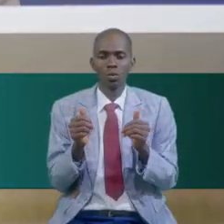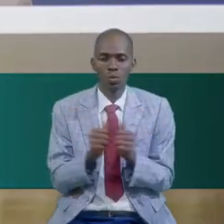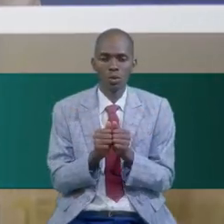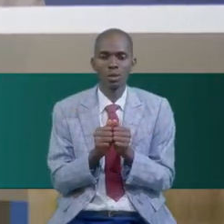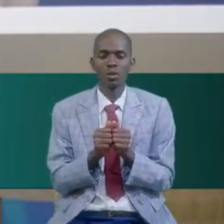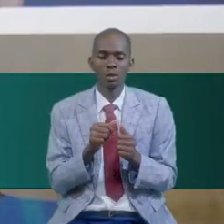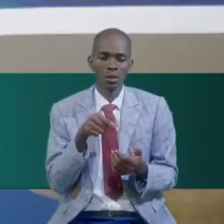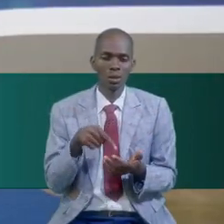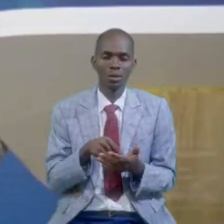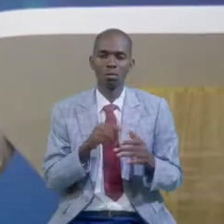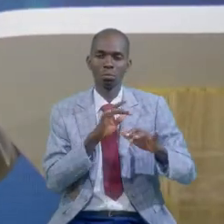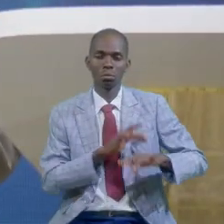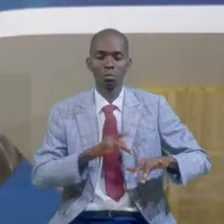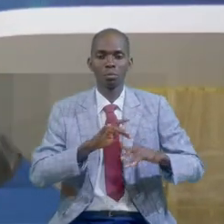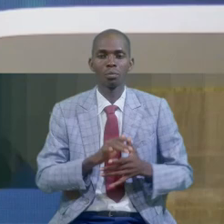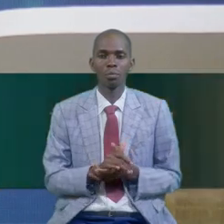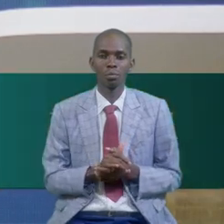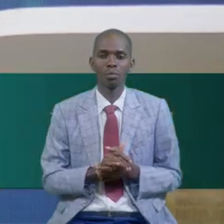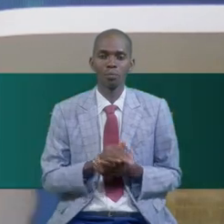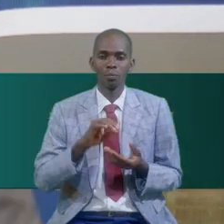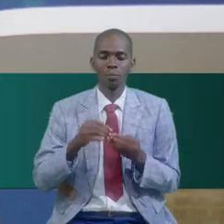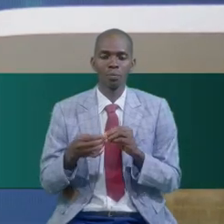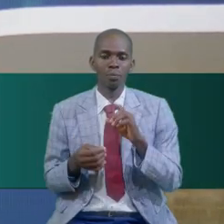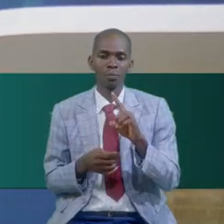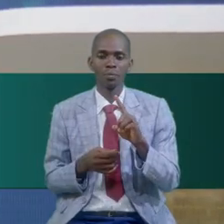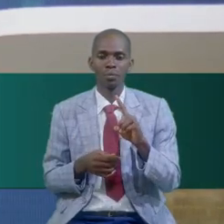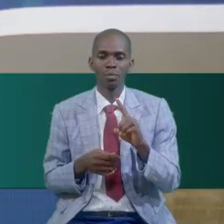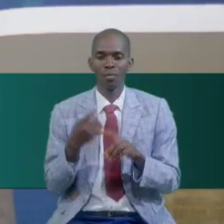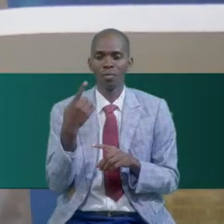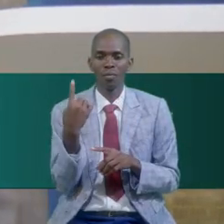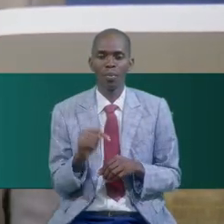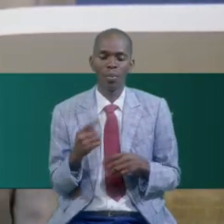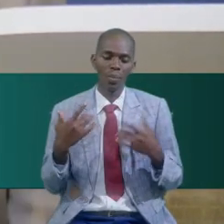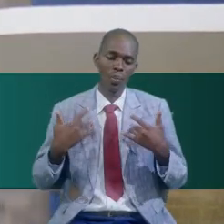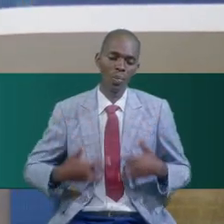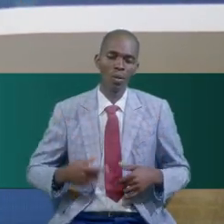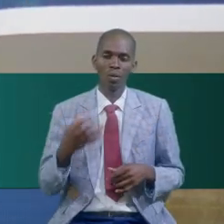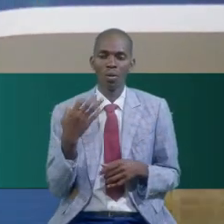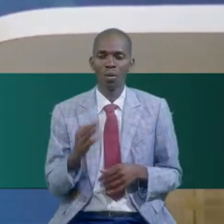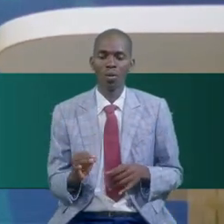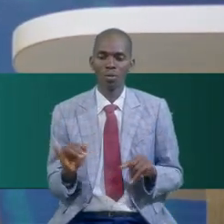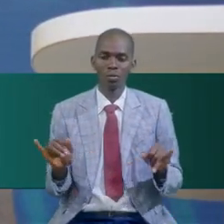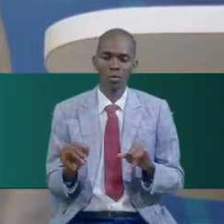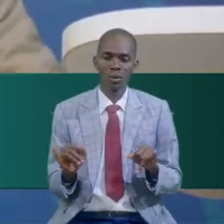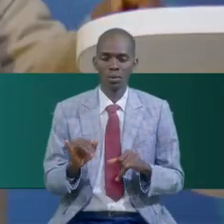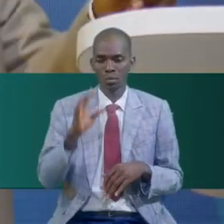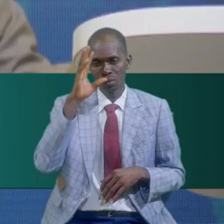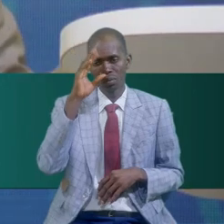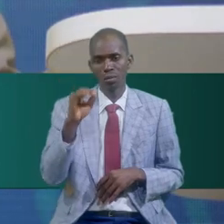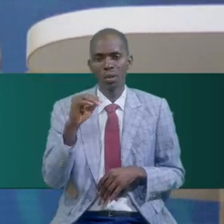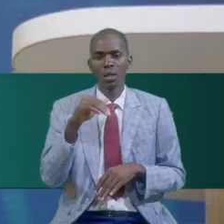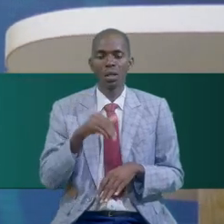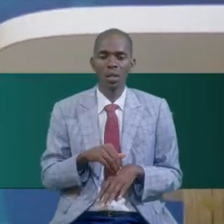mercy. Look at number one. Number one, the despondency of such a man